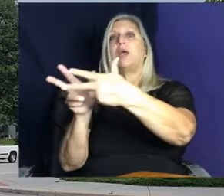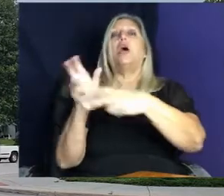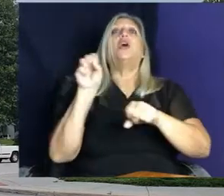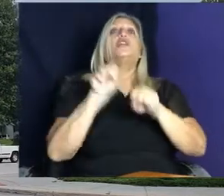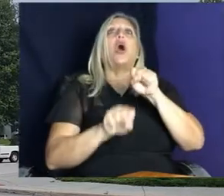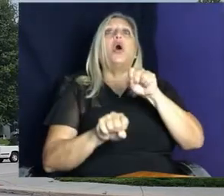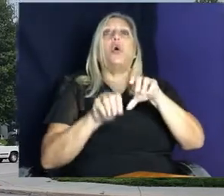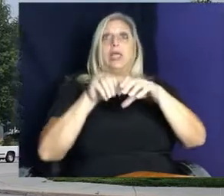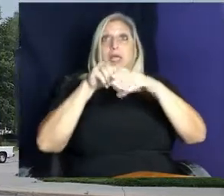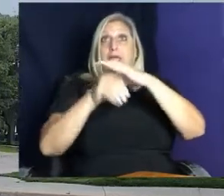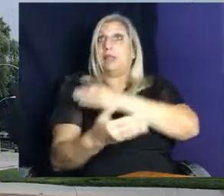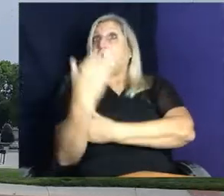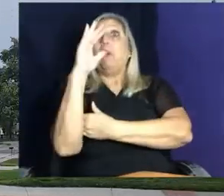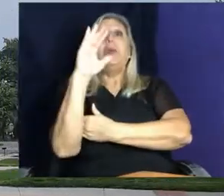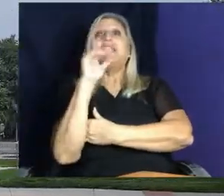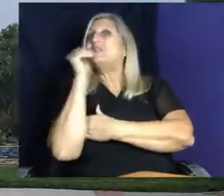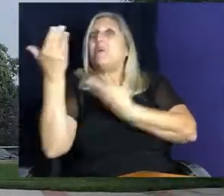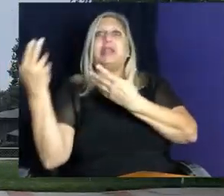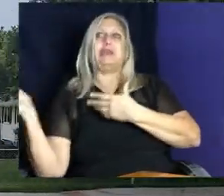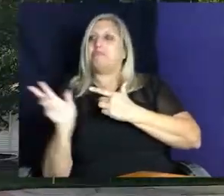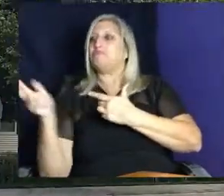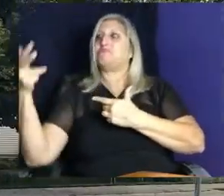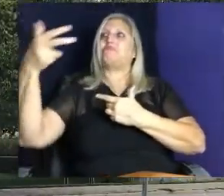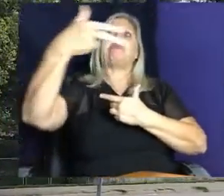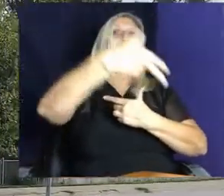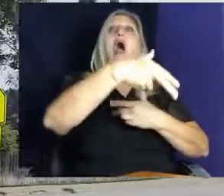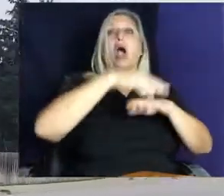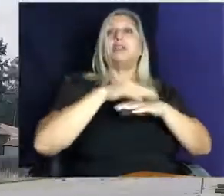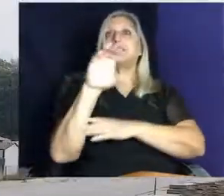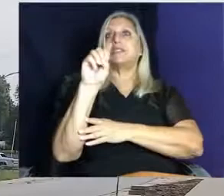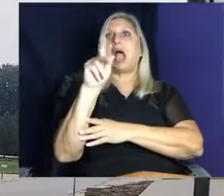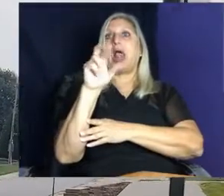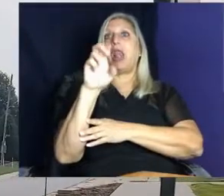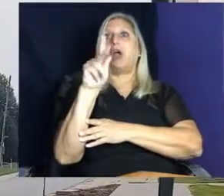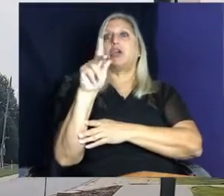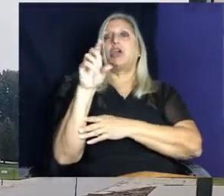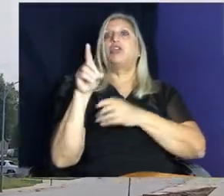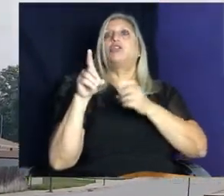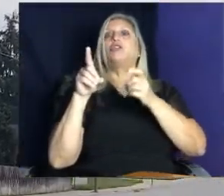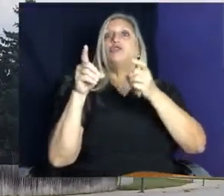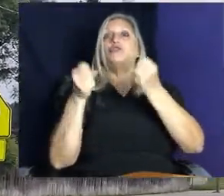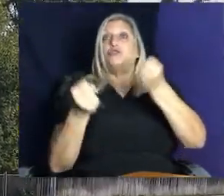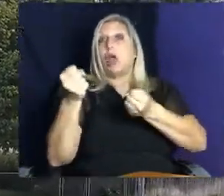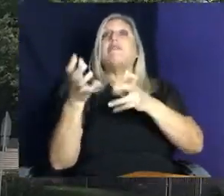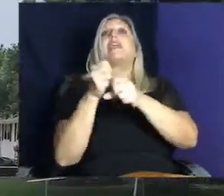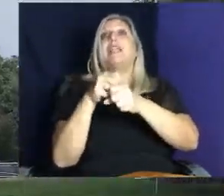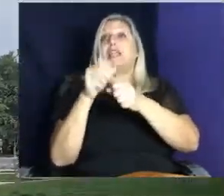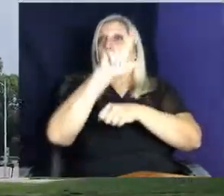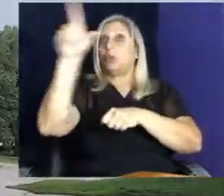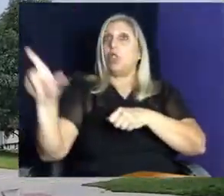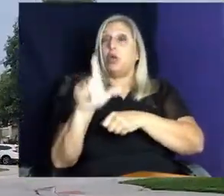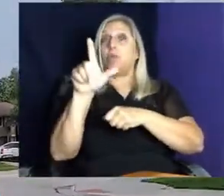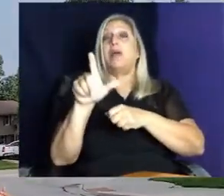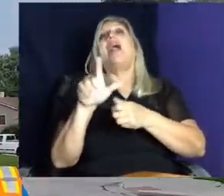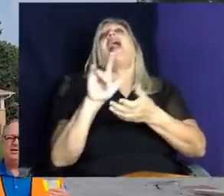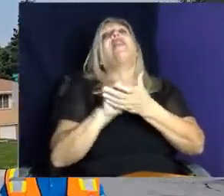mornings we don't want you to turn down Skylark Drive and go all the way up to the top and get into the loop,